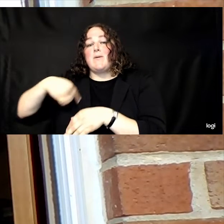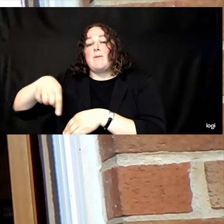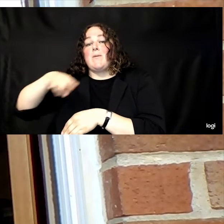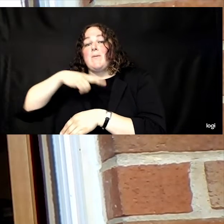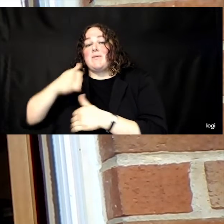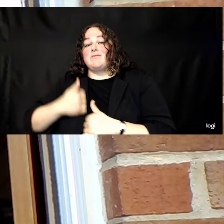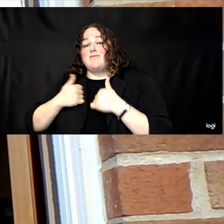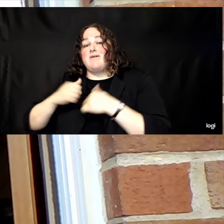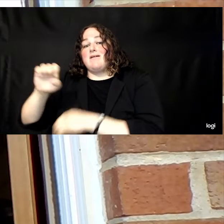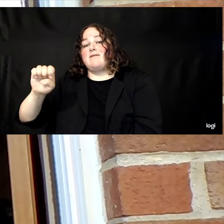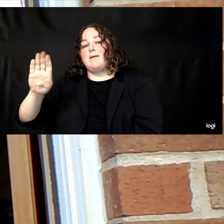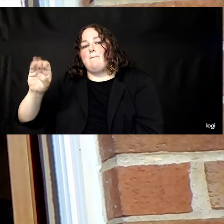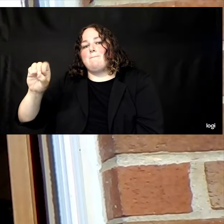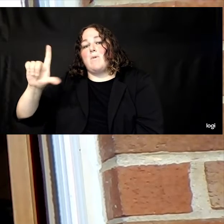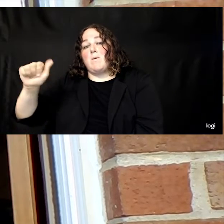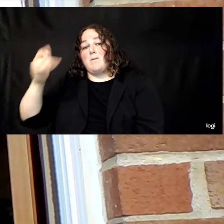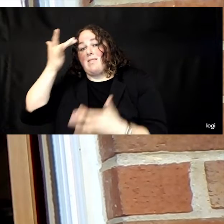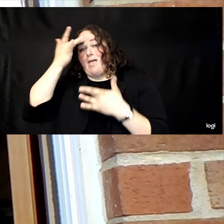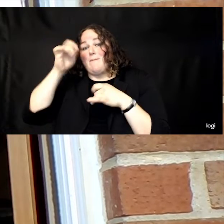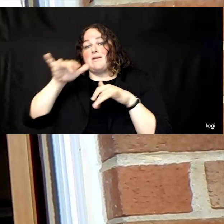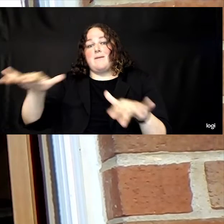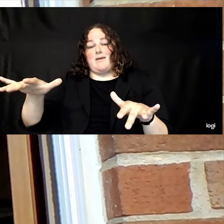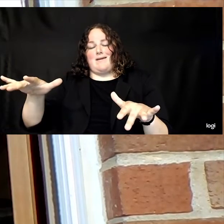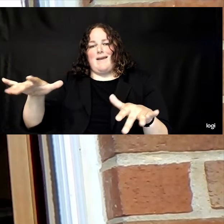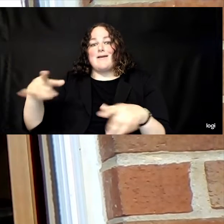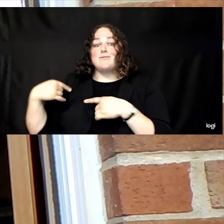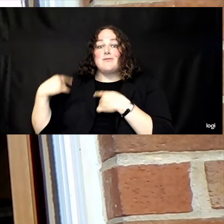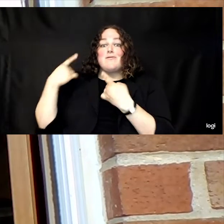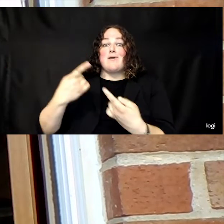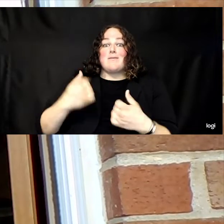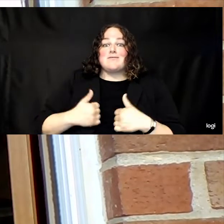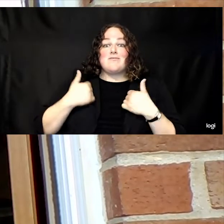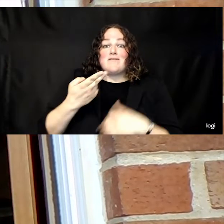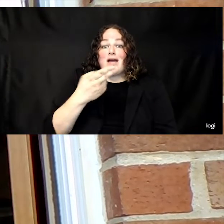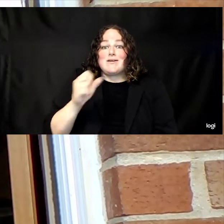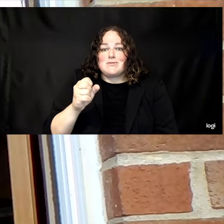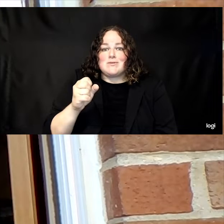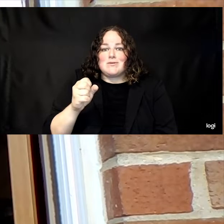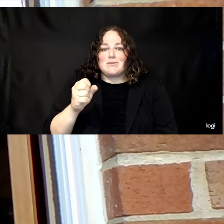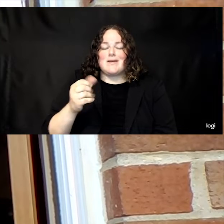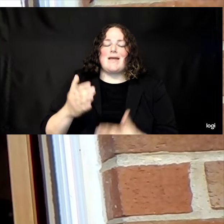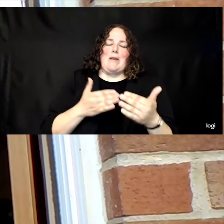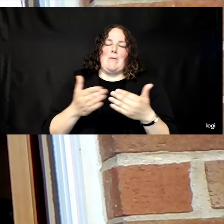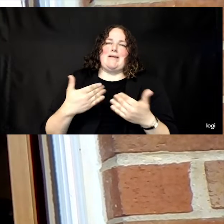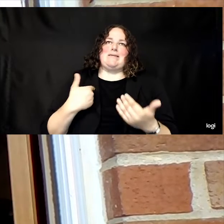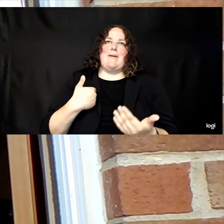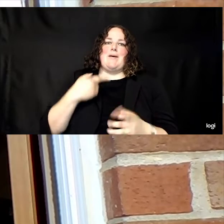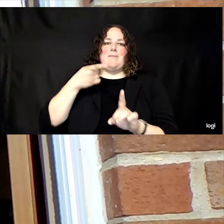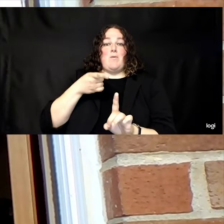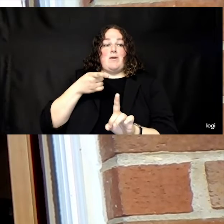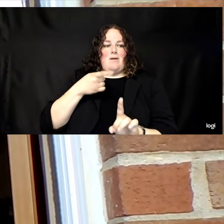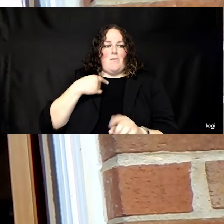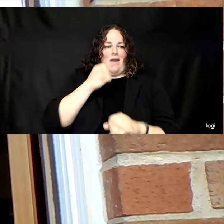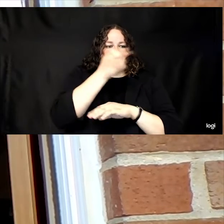far. Anyways, I'm just trying to say that we have overcome so much obstacles with the help around us that we will survive and